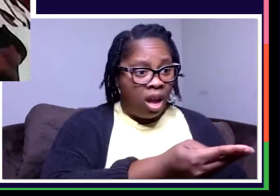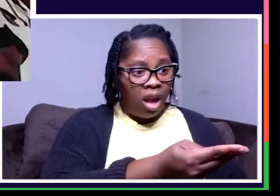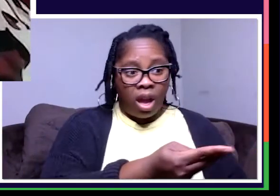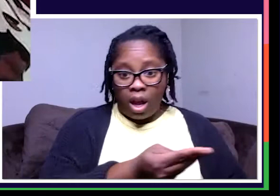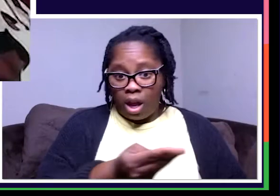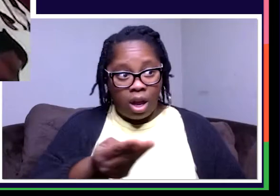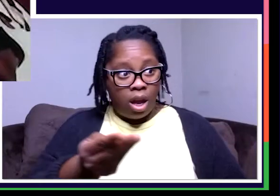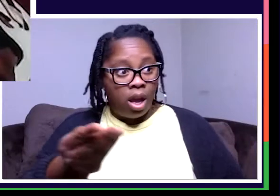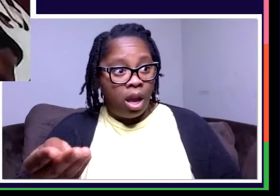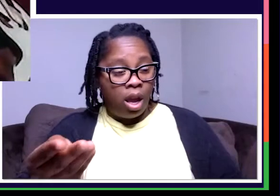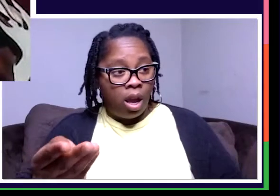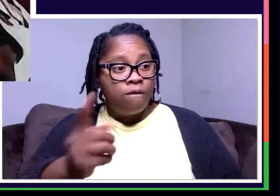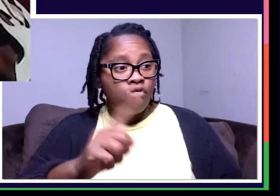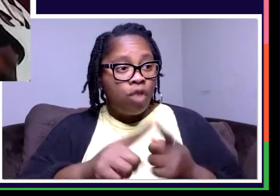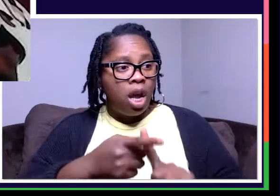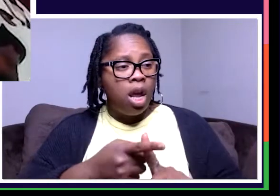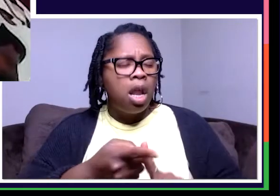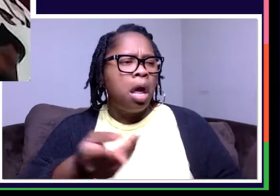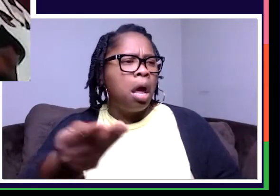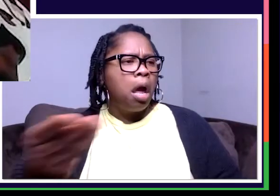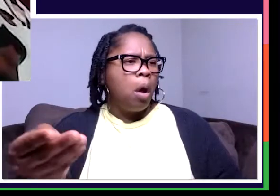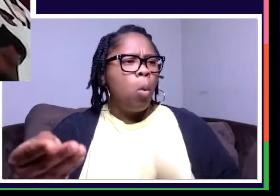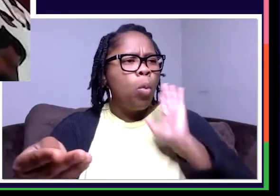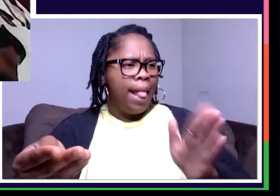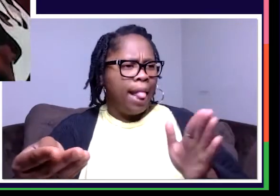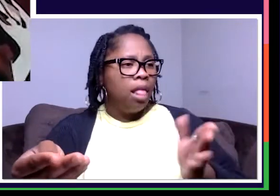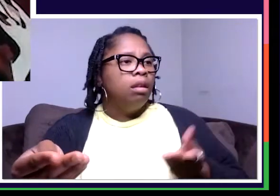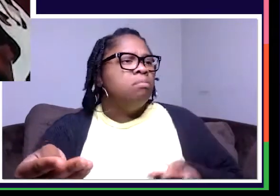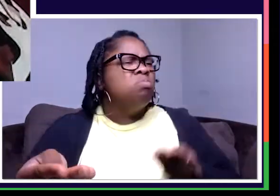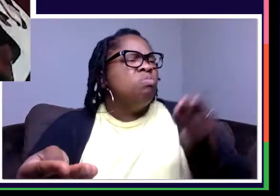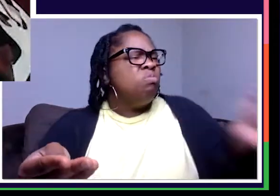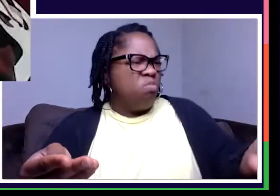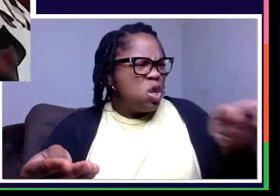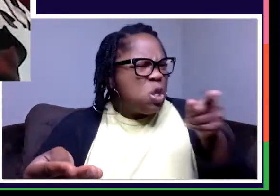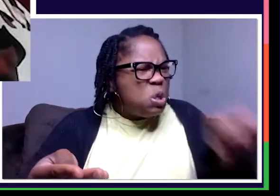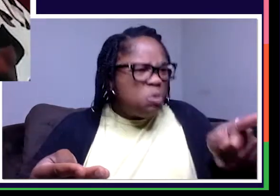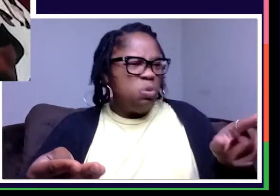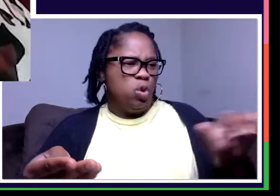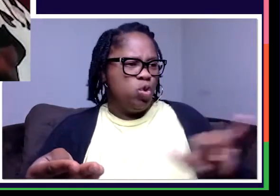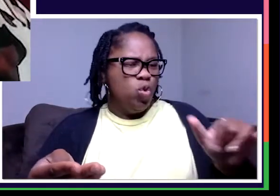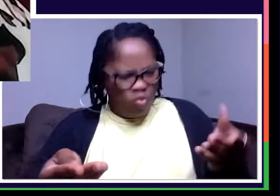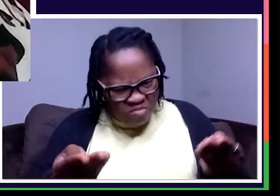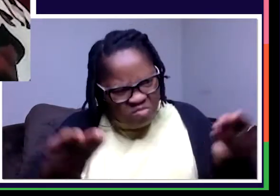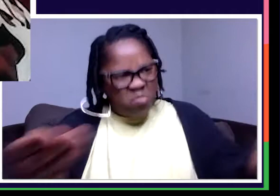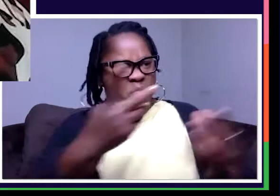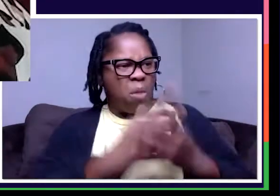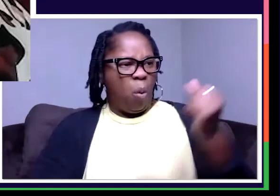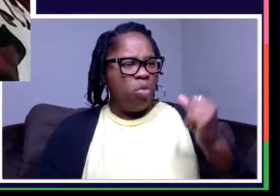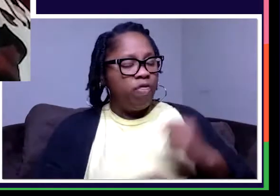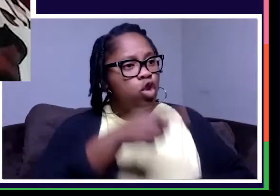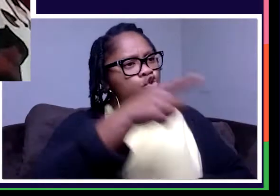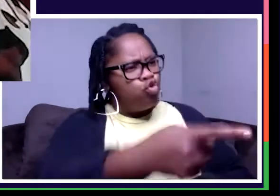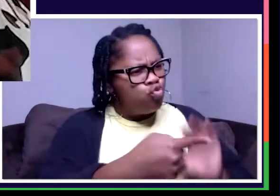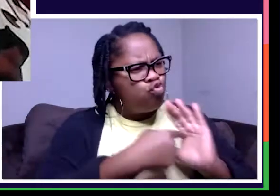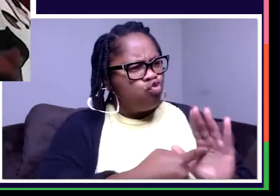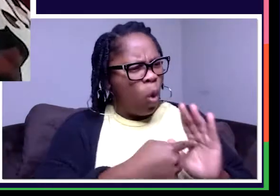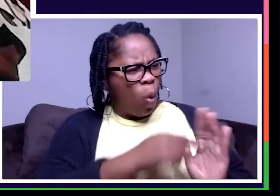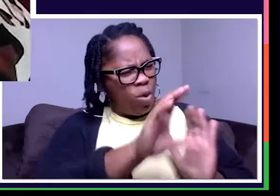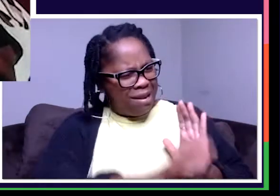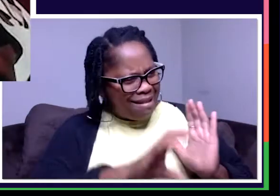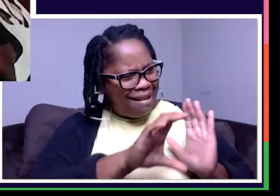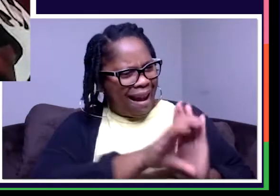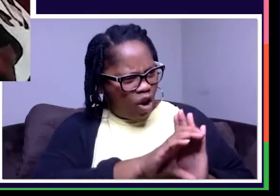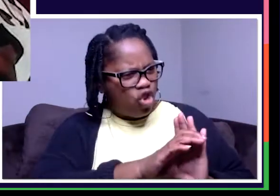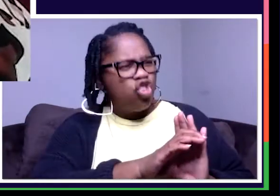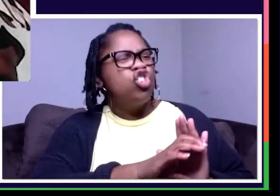would do as he asked, but I was still sending him a gift card as well for his demonstration of